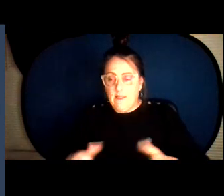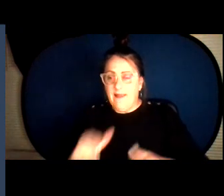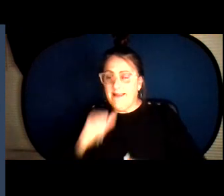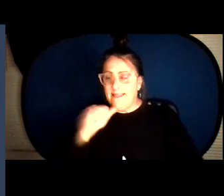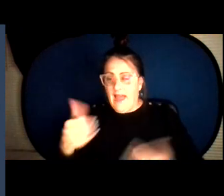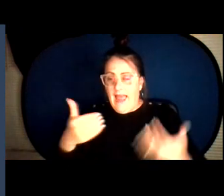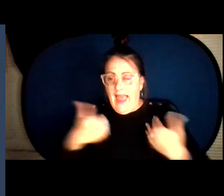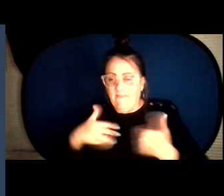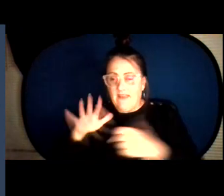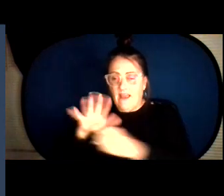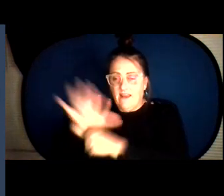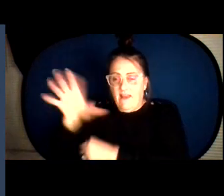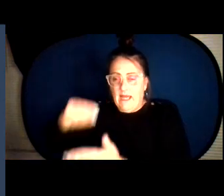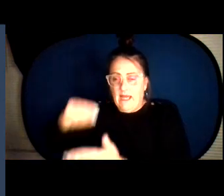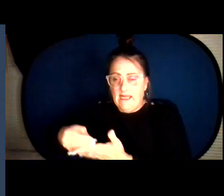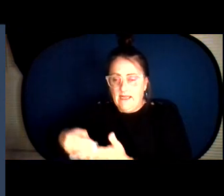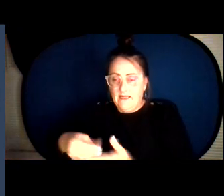enough income.